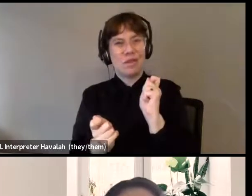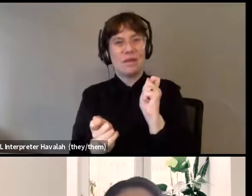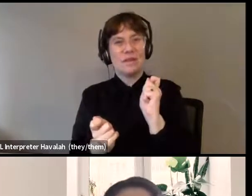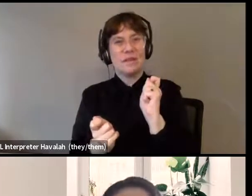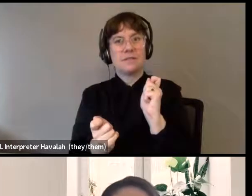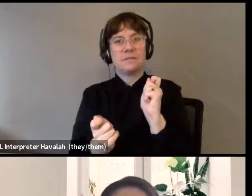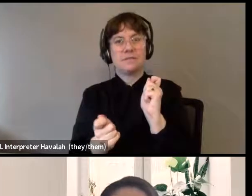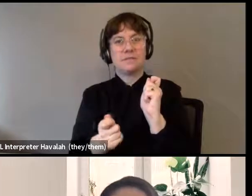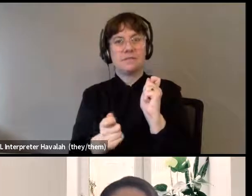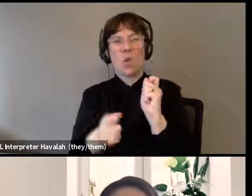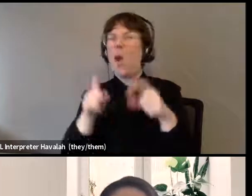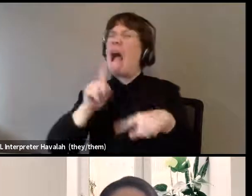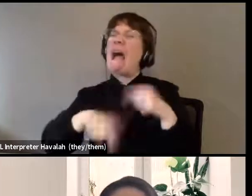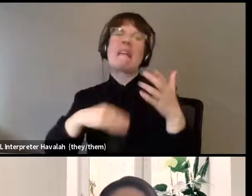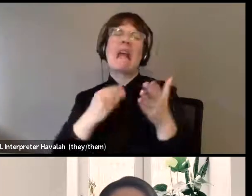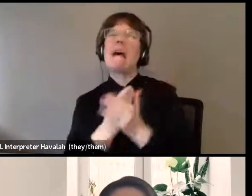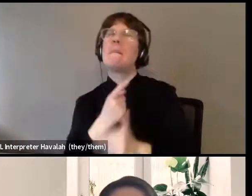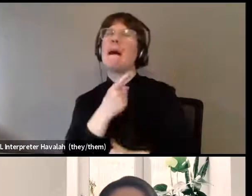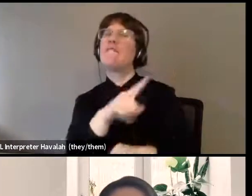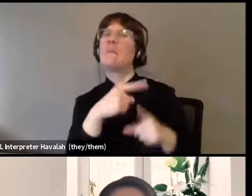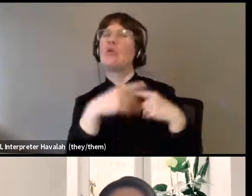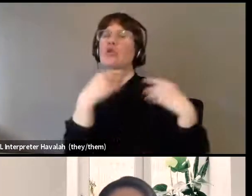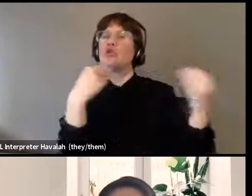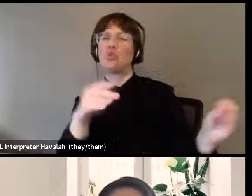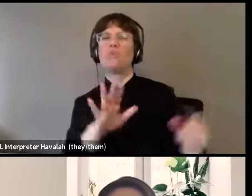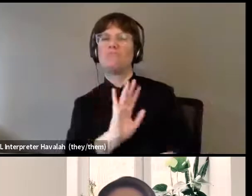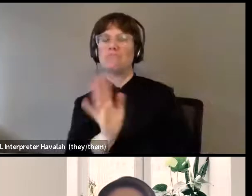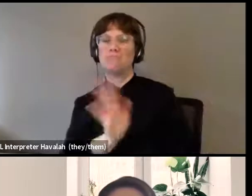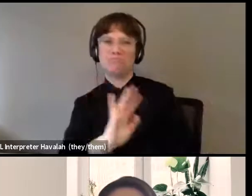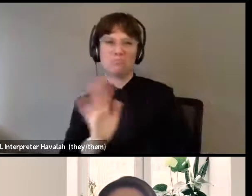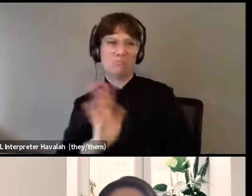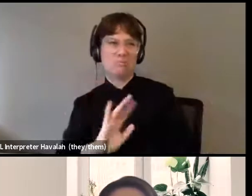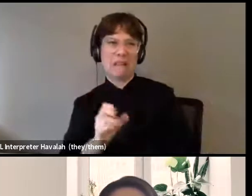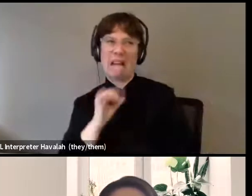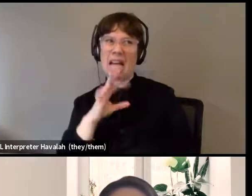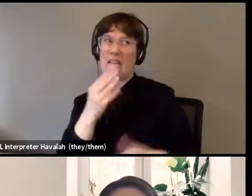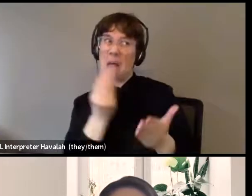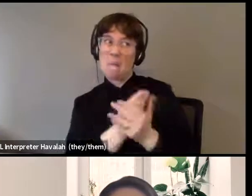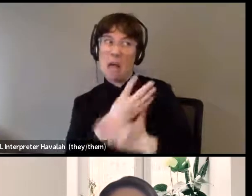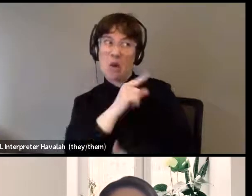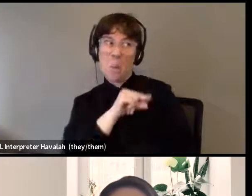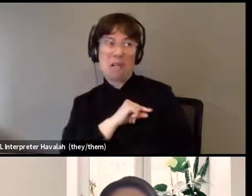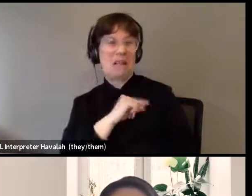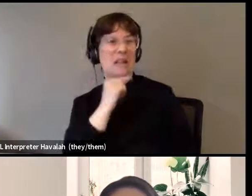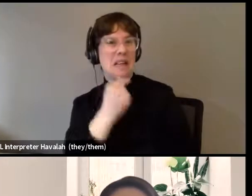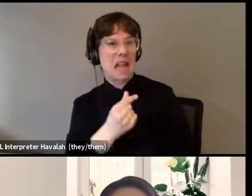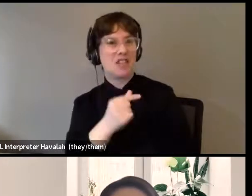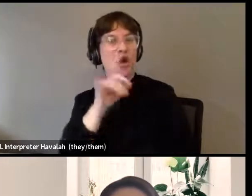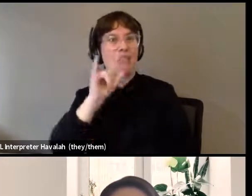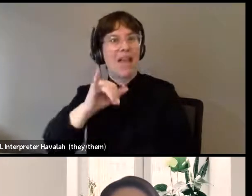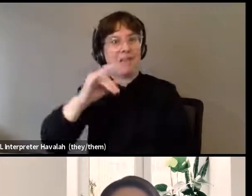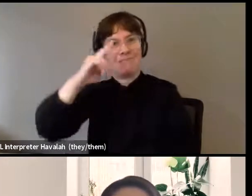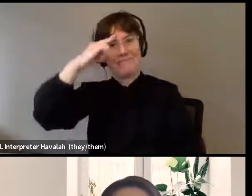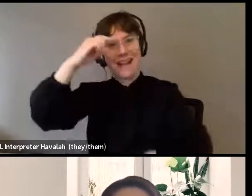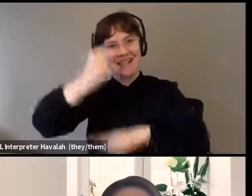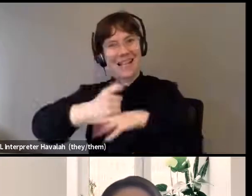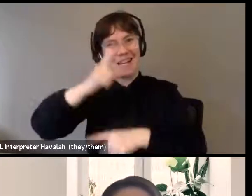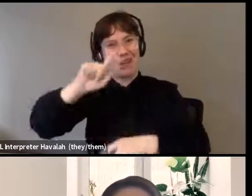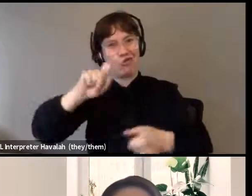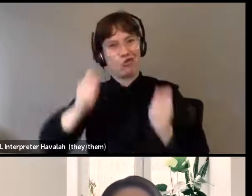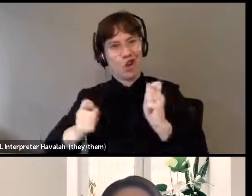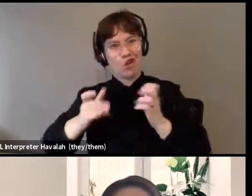I cannot buy this product here. And if I bought it here, it would not be of good quality. So there's also that customer